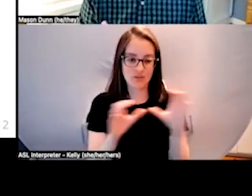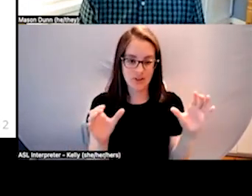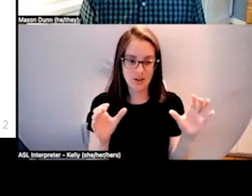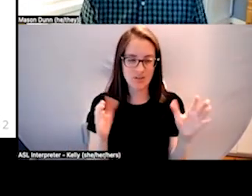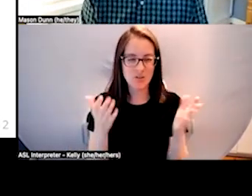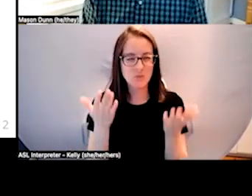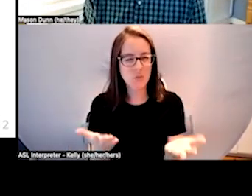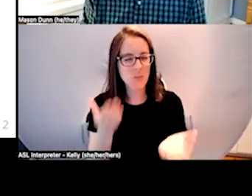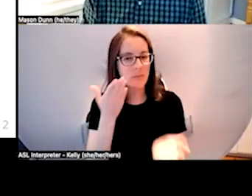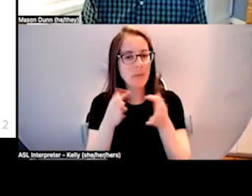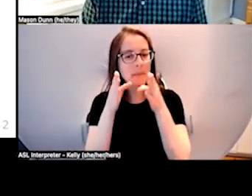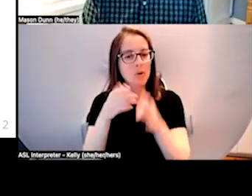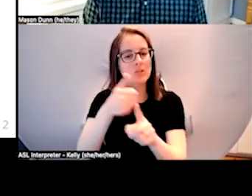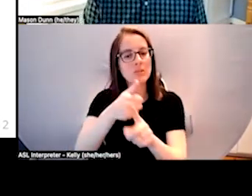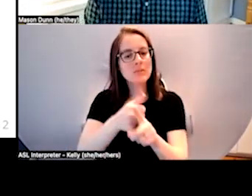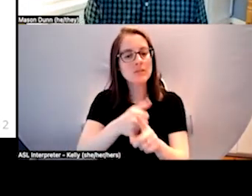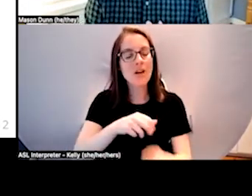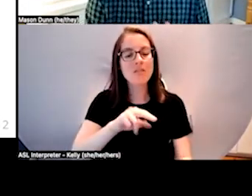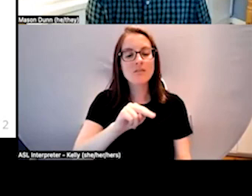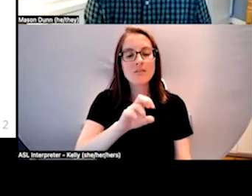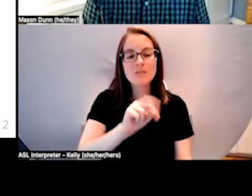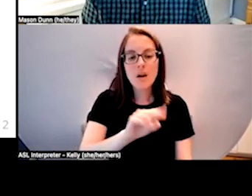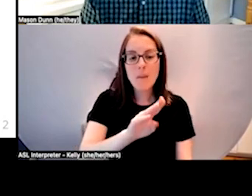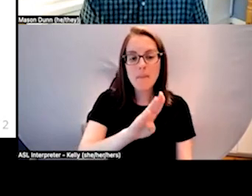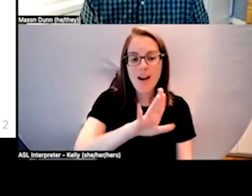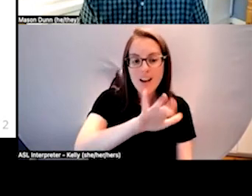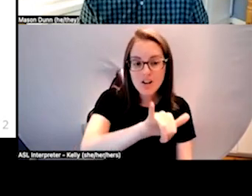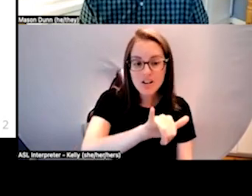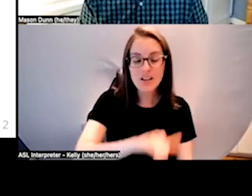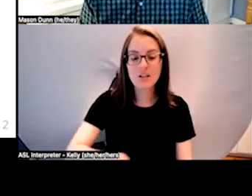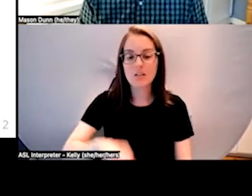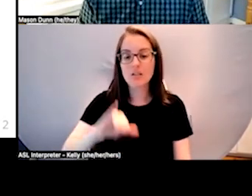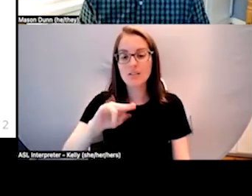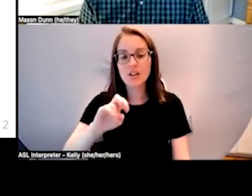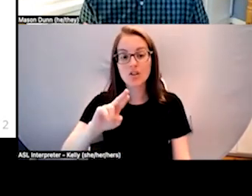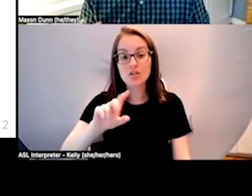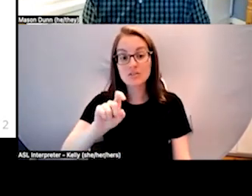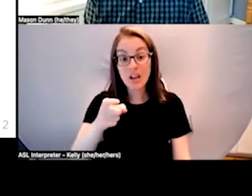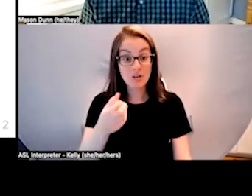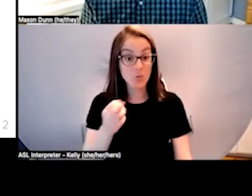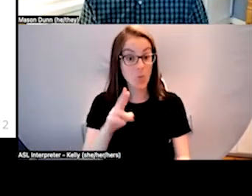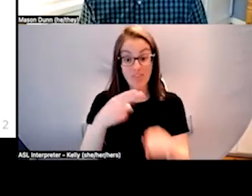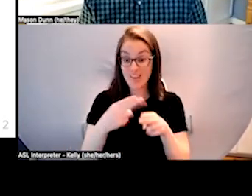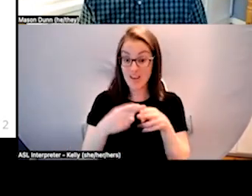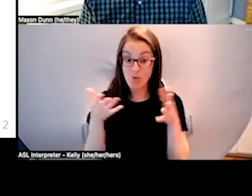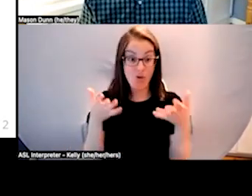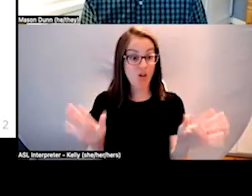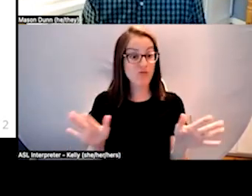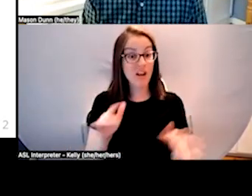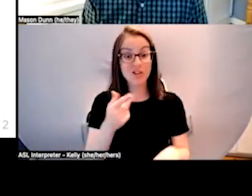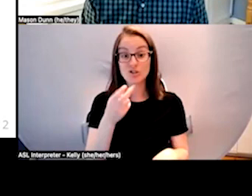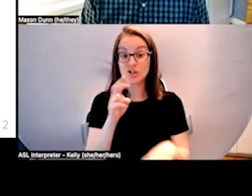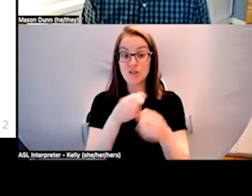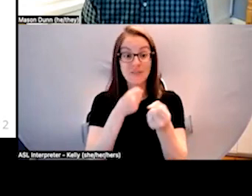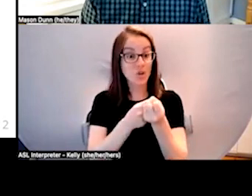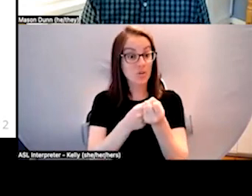is non-binary or intersex, or maybe has a gender affirming name that was on their birth certificate to begin